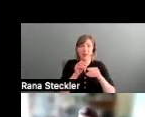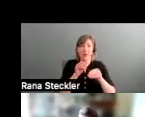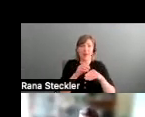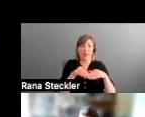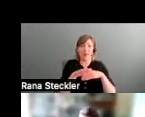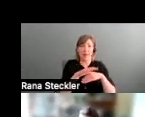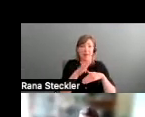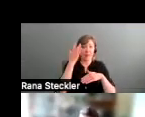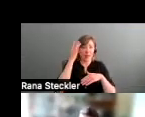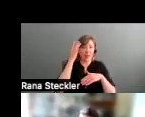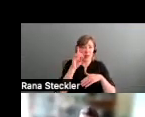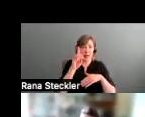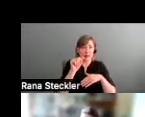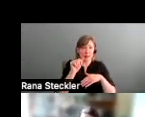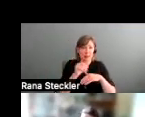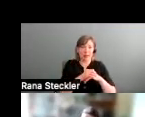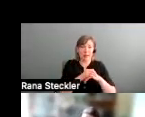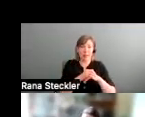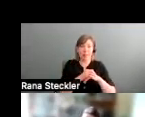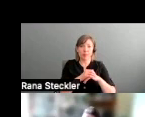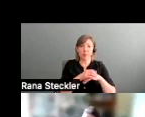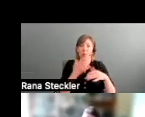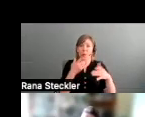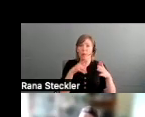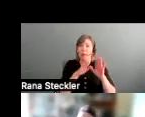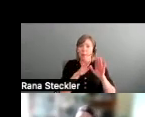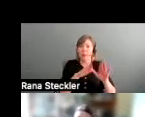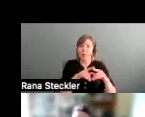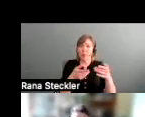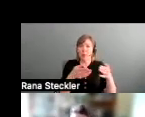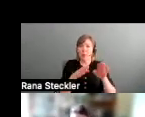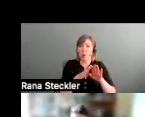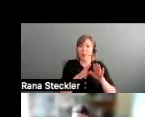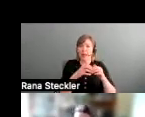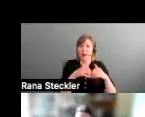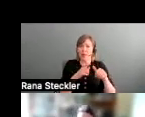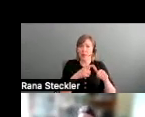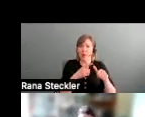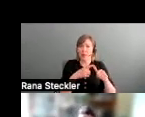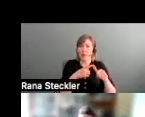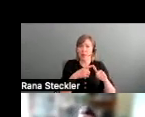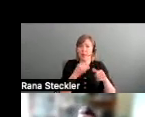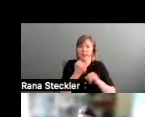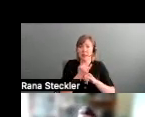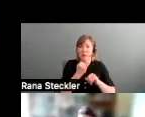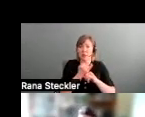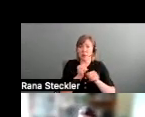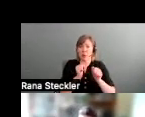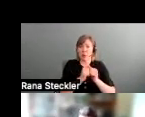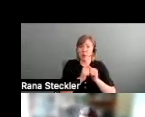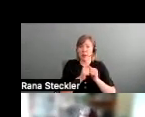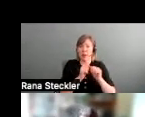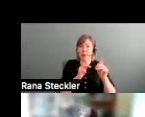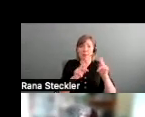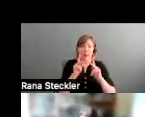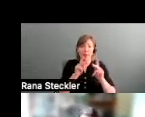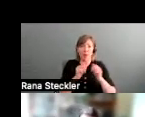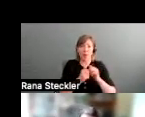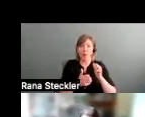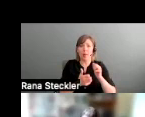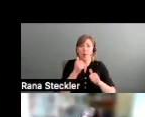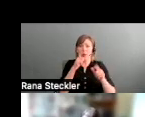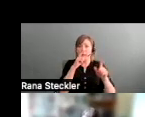of intellectual disabilities. What they pushed to close down first were institutions for the people with the